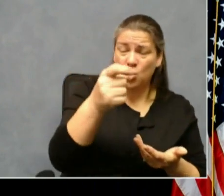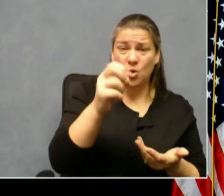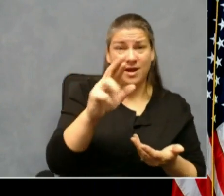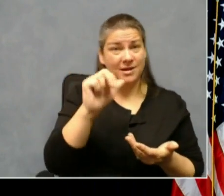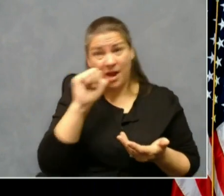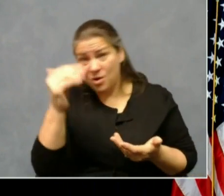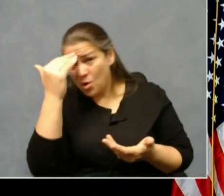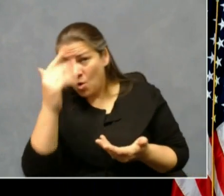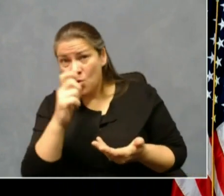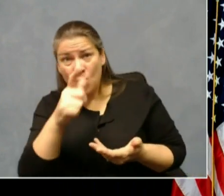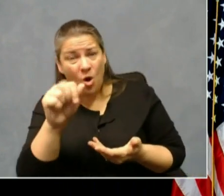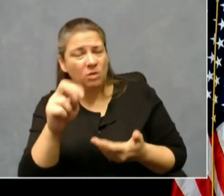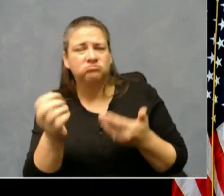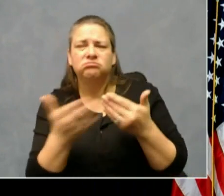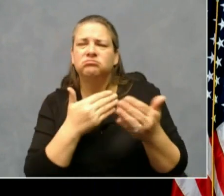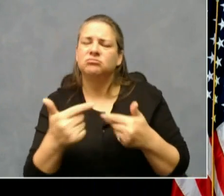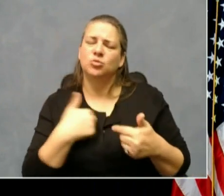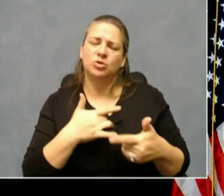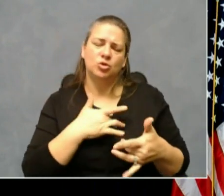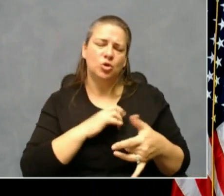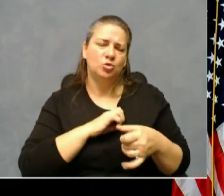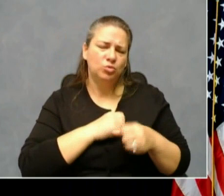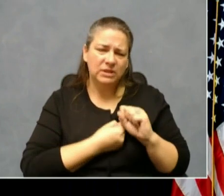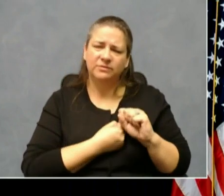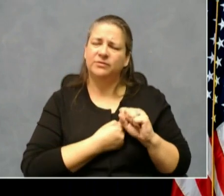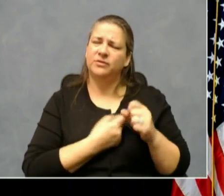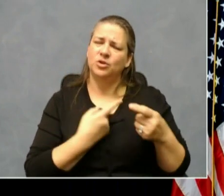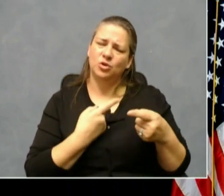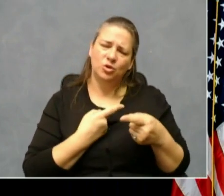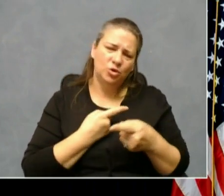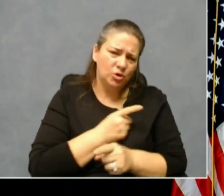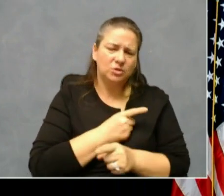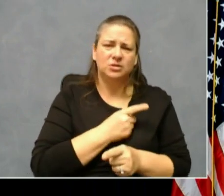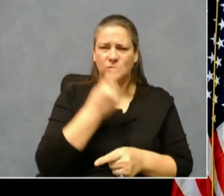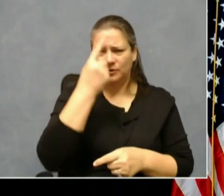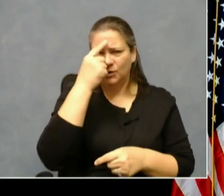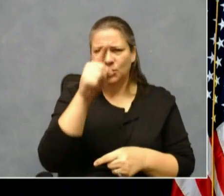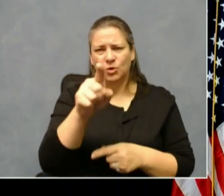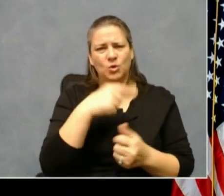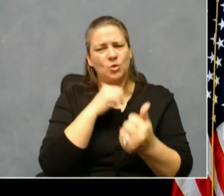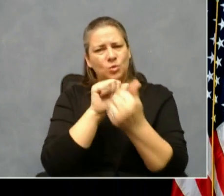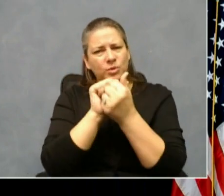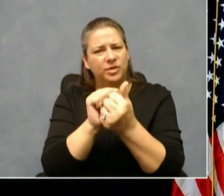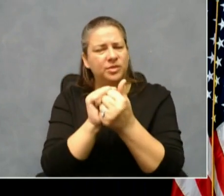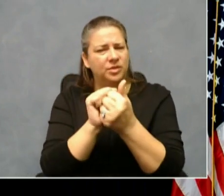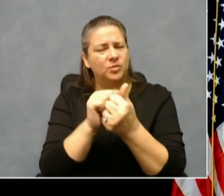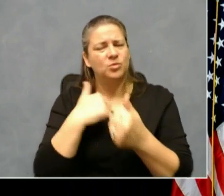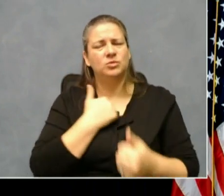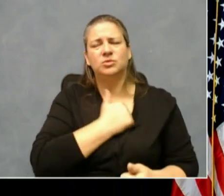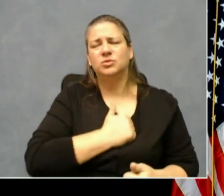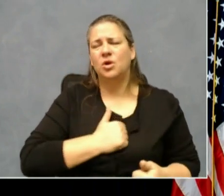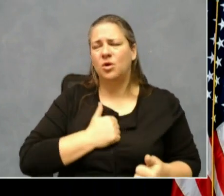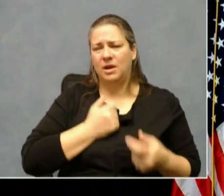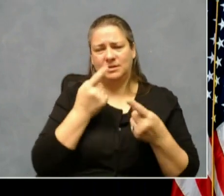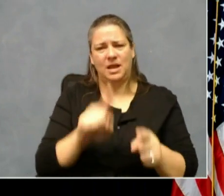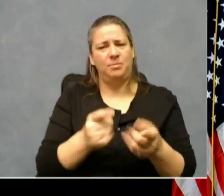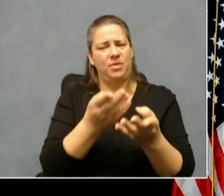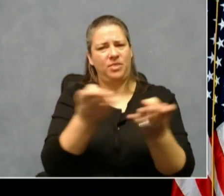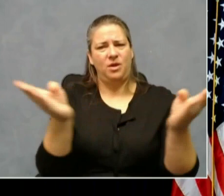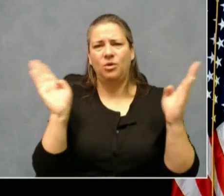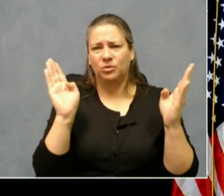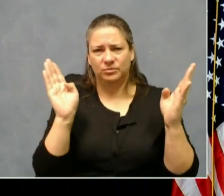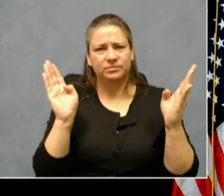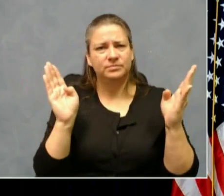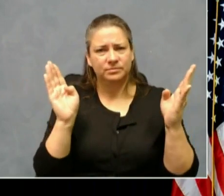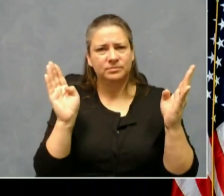you, we grieve with you, and we are sorry that this is happening out there. It's creating